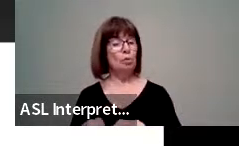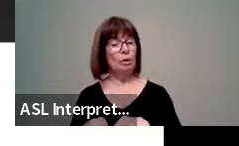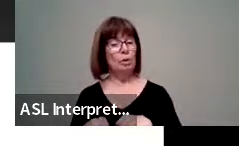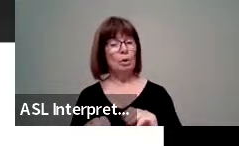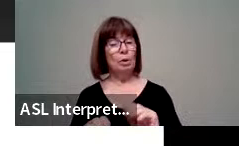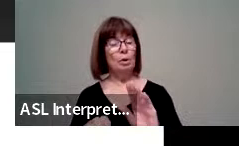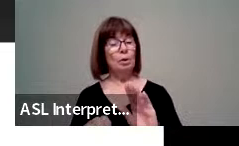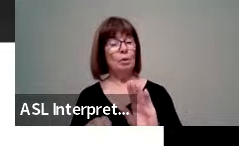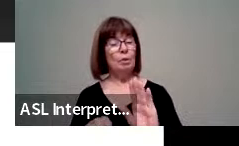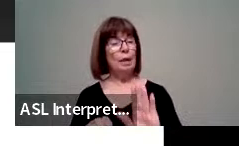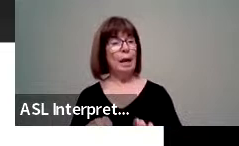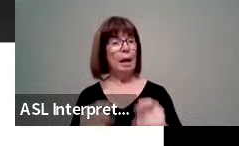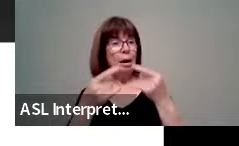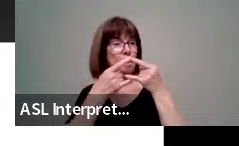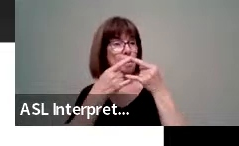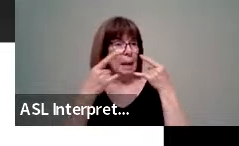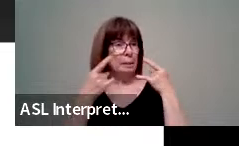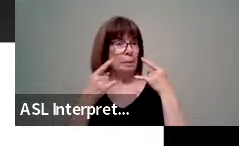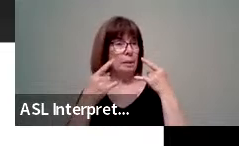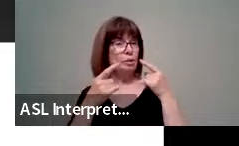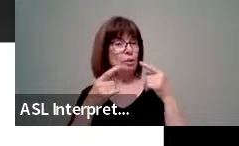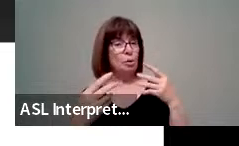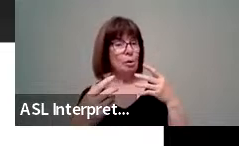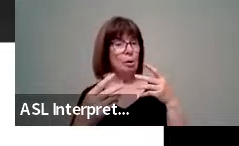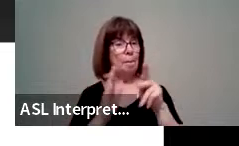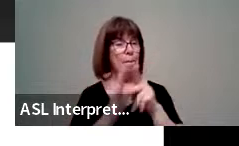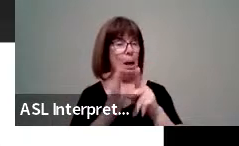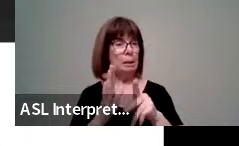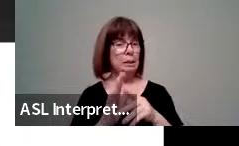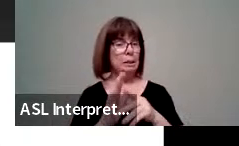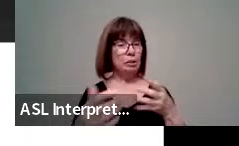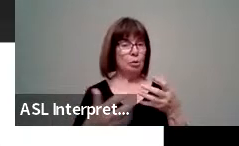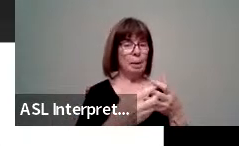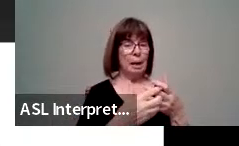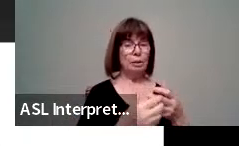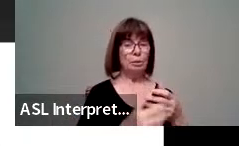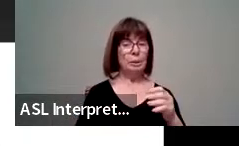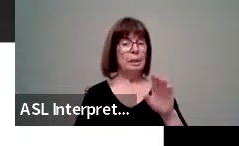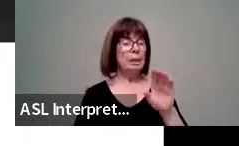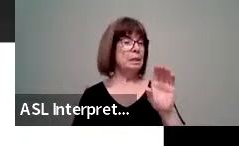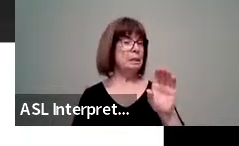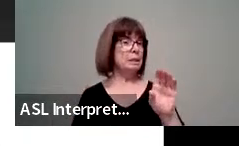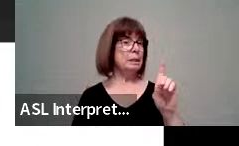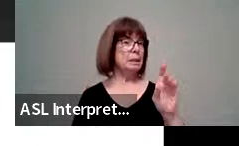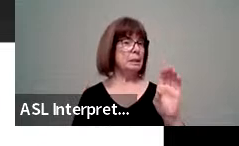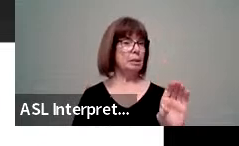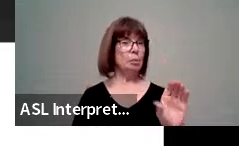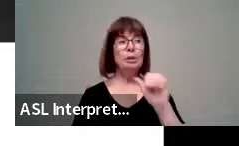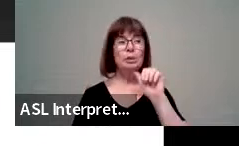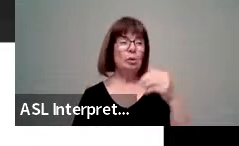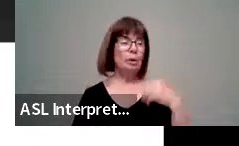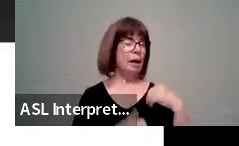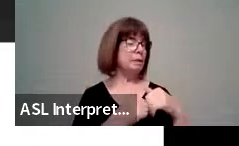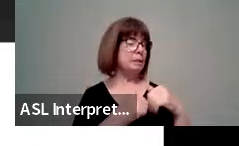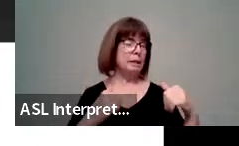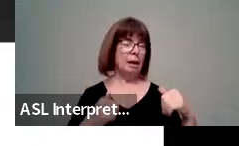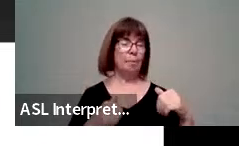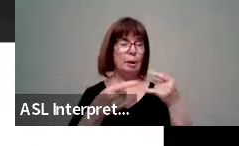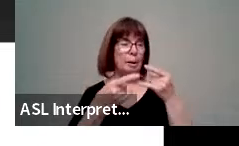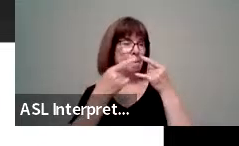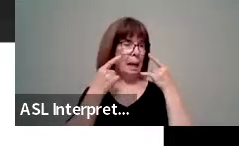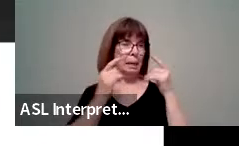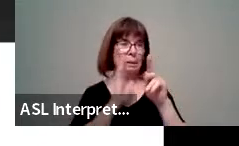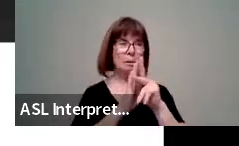mask policy to align with CDC. We don't have a separate mask policy here in Alameda County at this